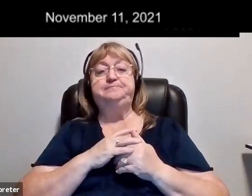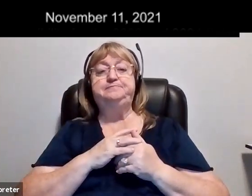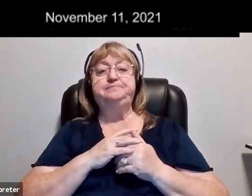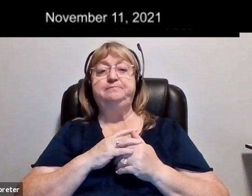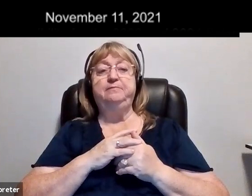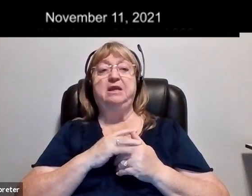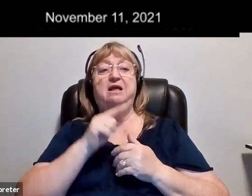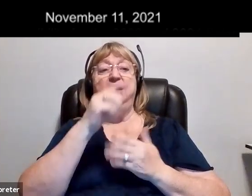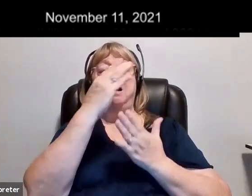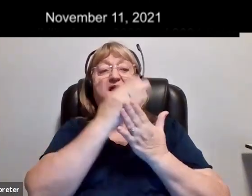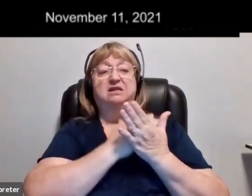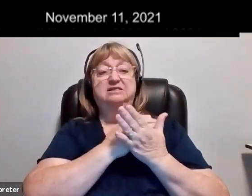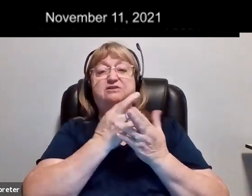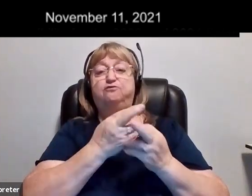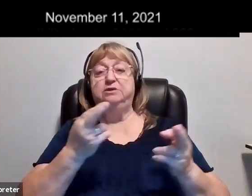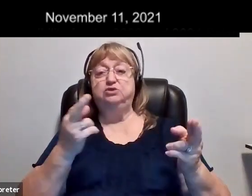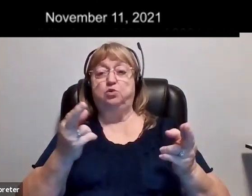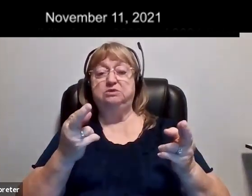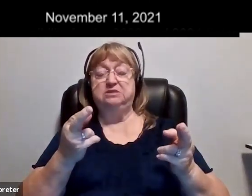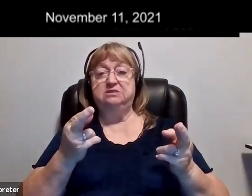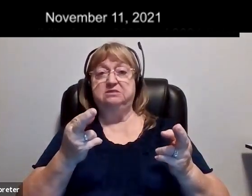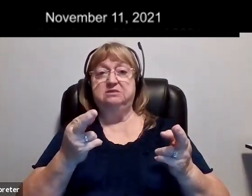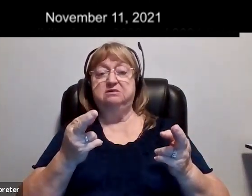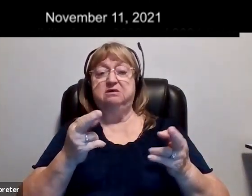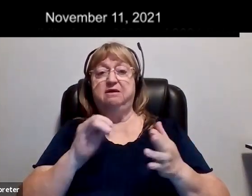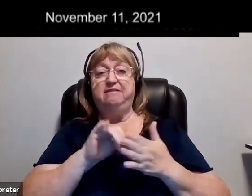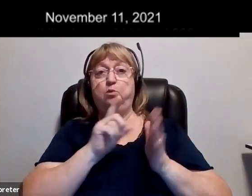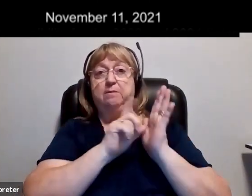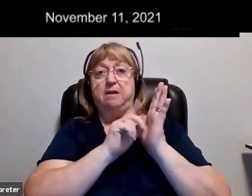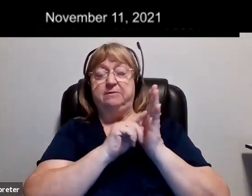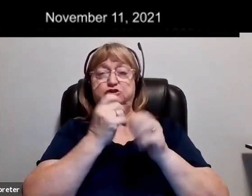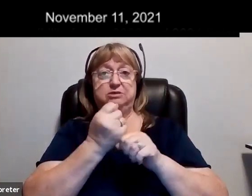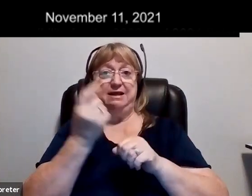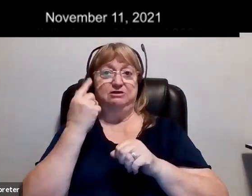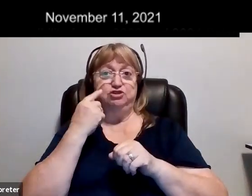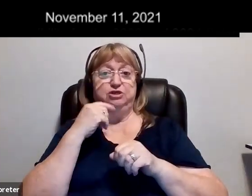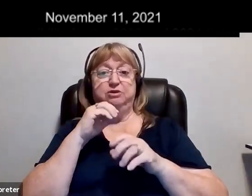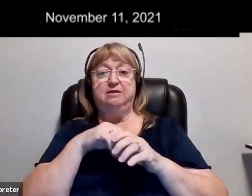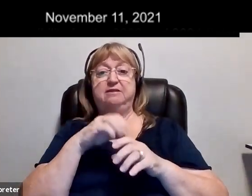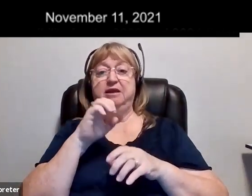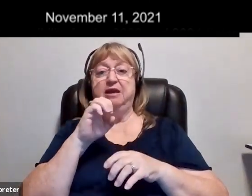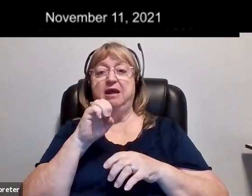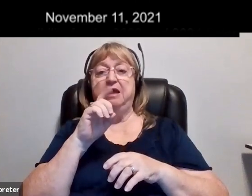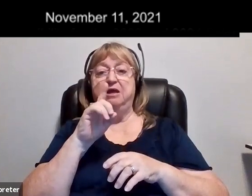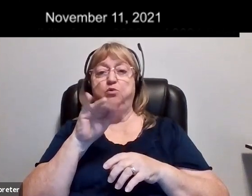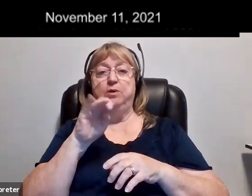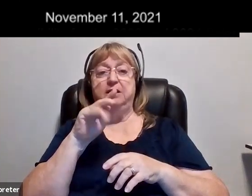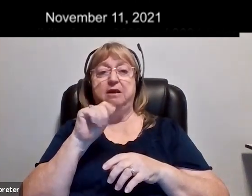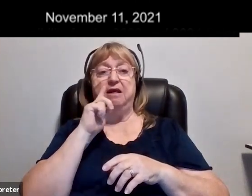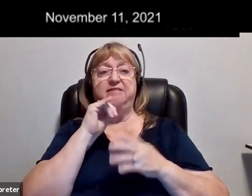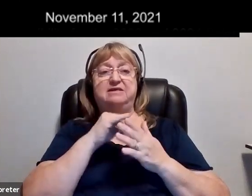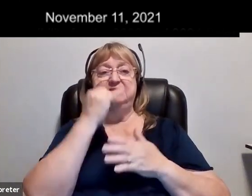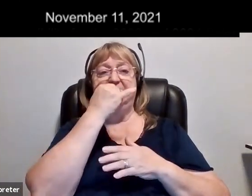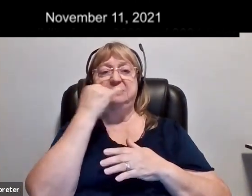a list of resources that were published last year in the EduINAF, which is the Italian magazine,